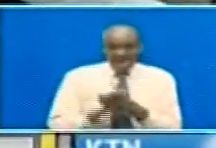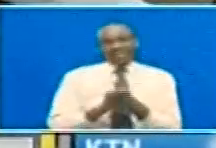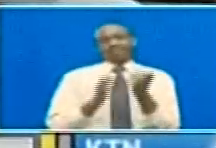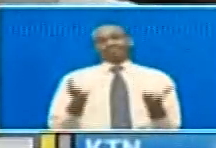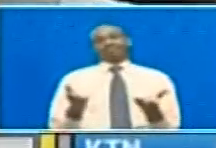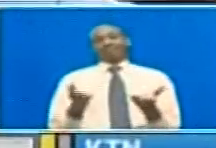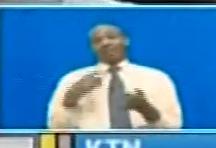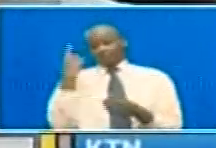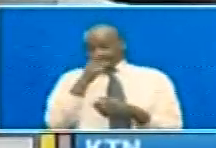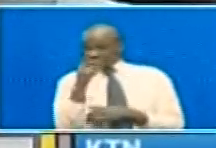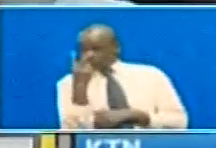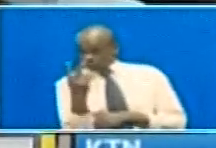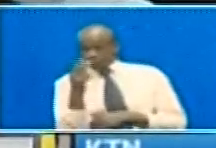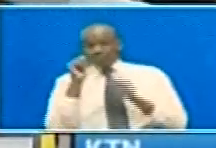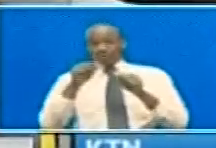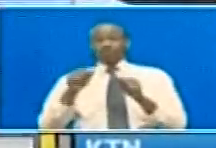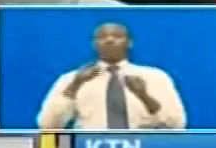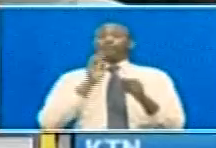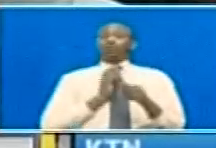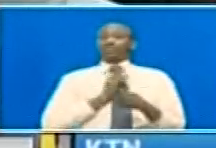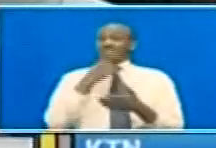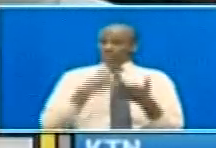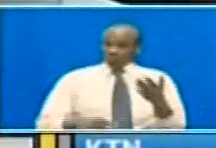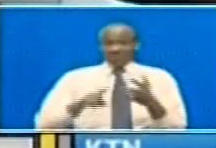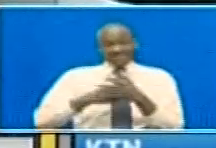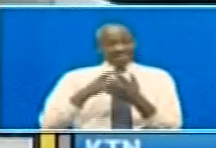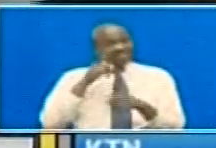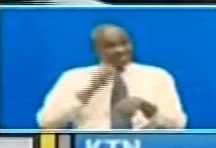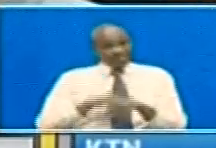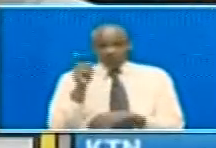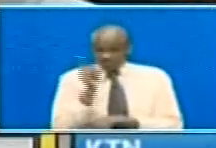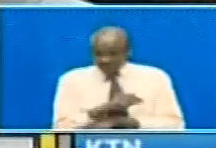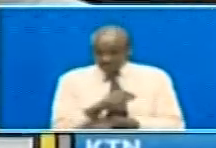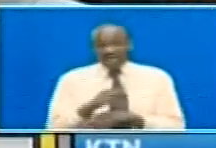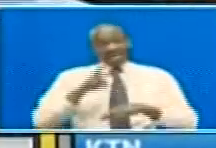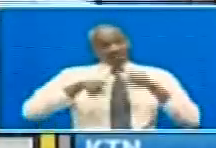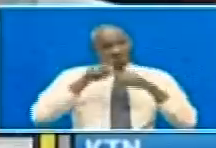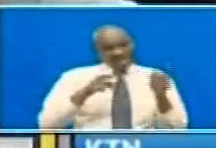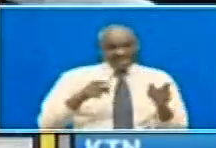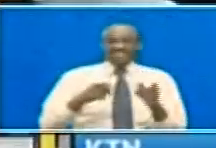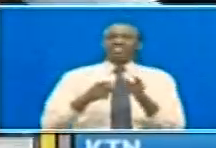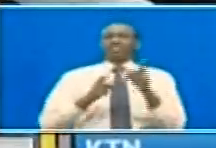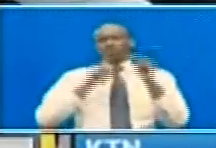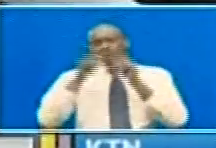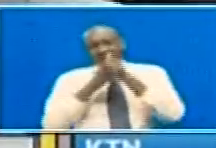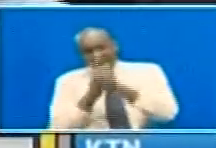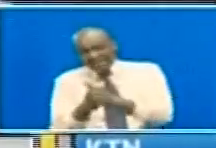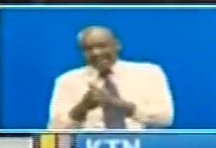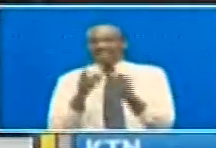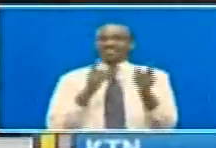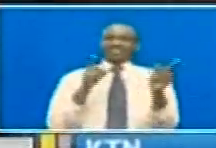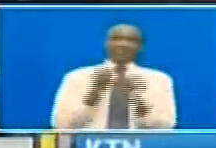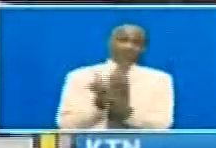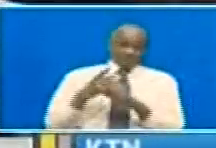Phase two of the directory, which the Tourism Board says will begin immediately, will include restaurants, tour guides, and travel agencies. Also,